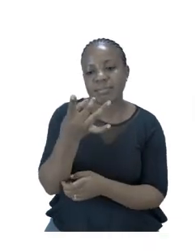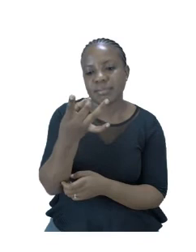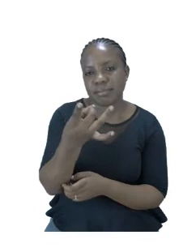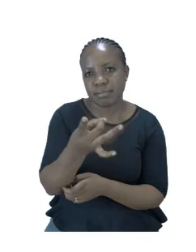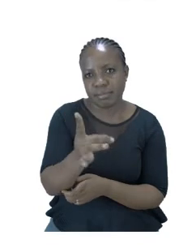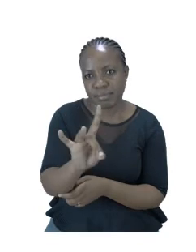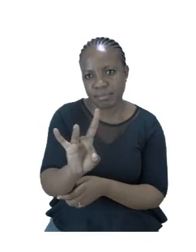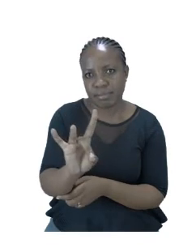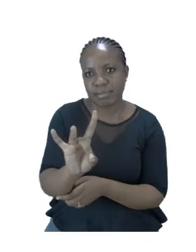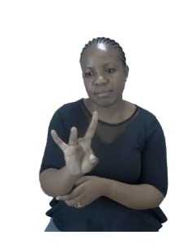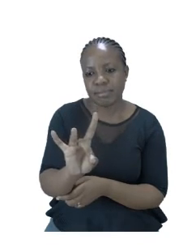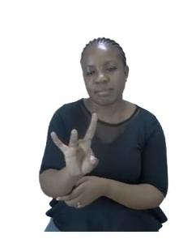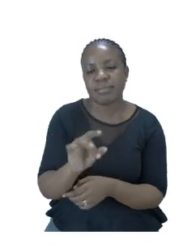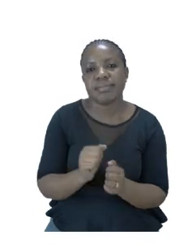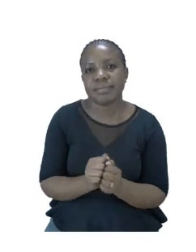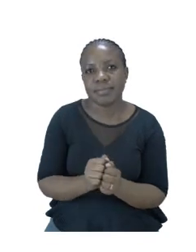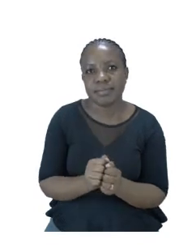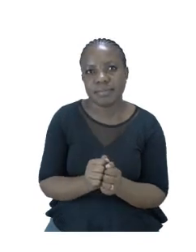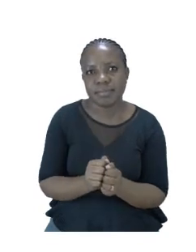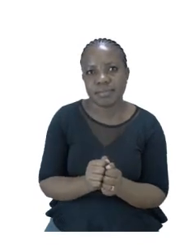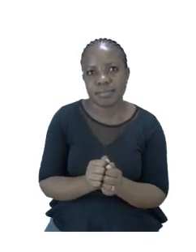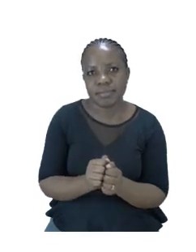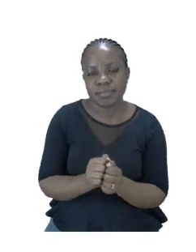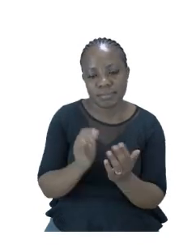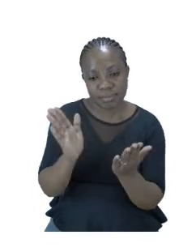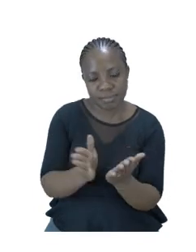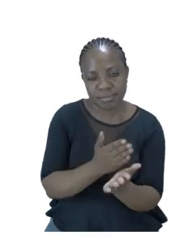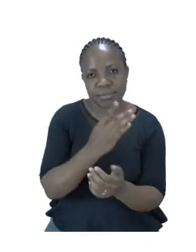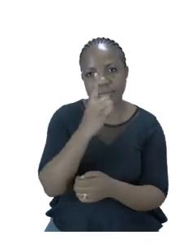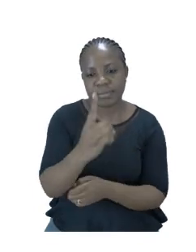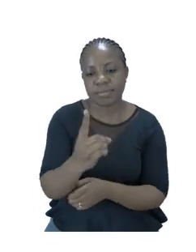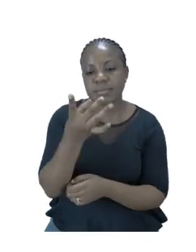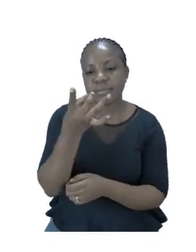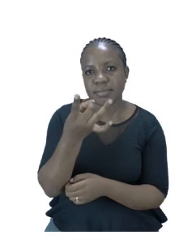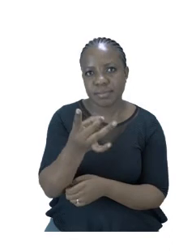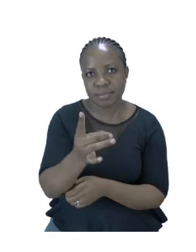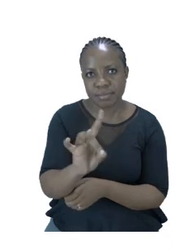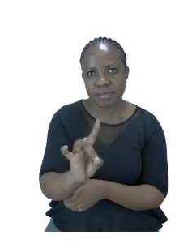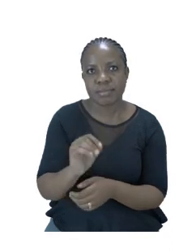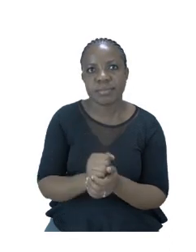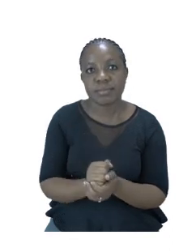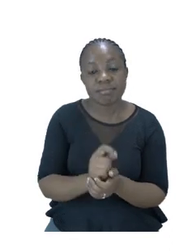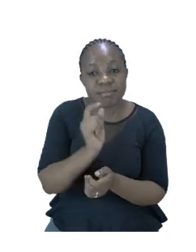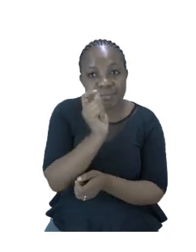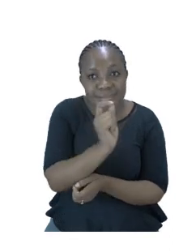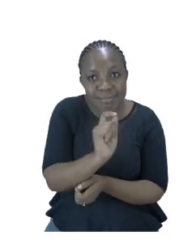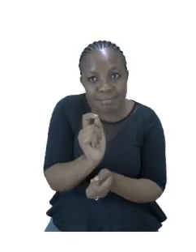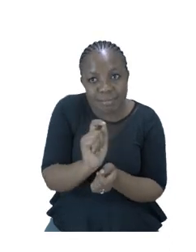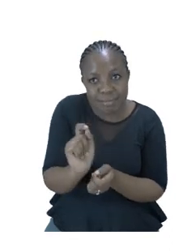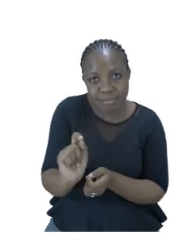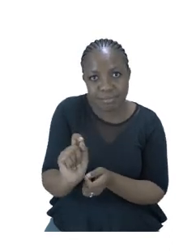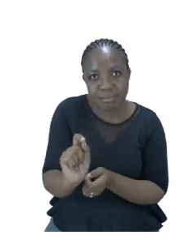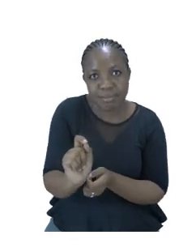On the next page, on page 18, we can see that they have said we must write 3-letter